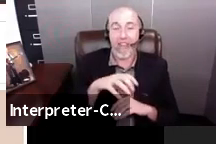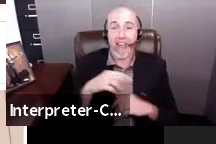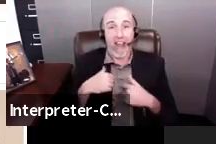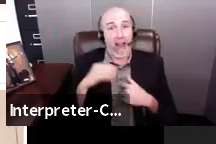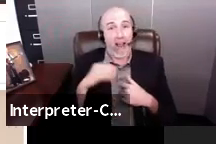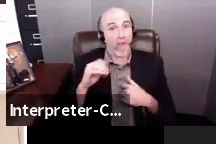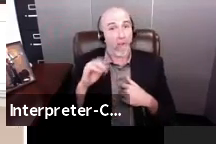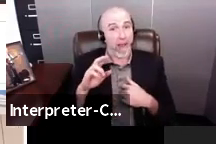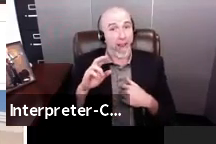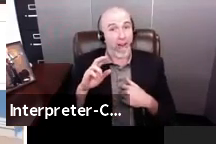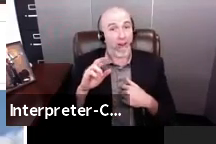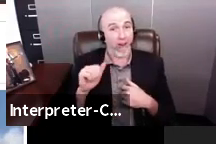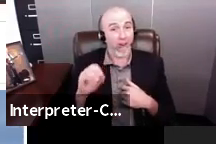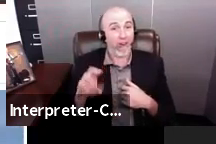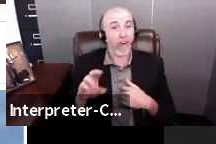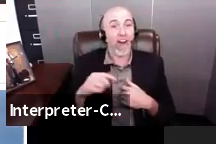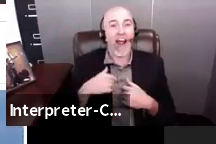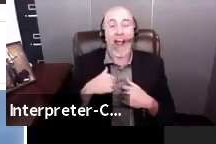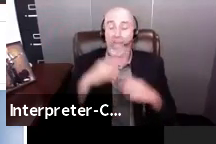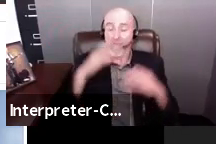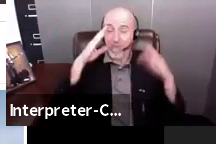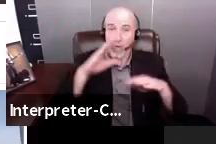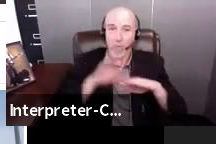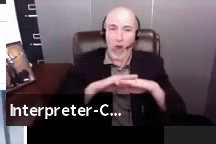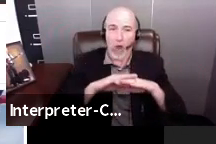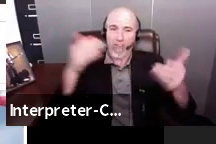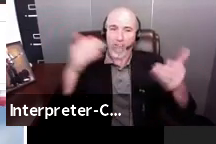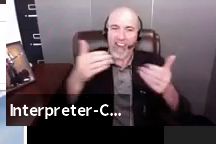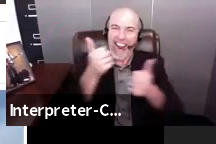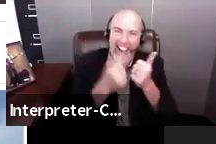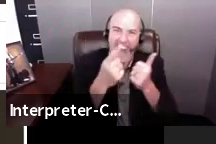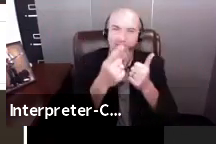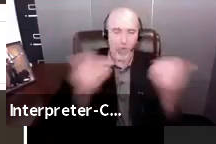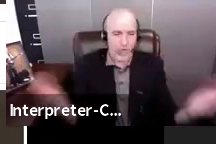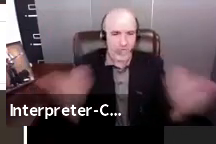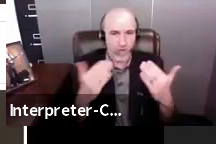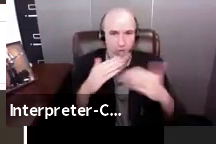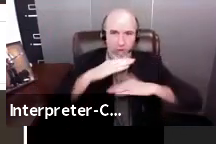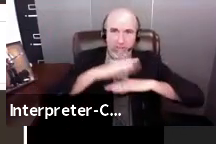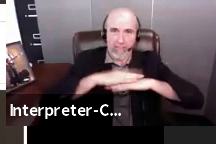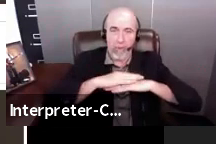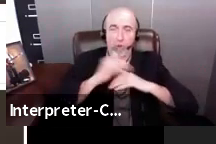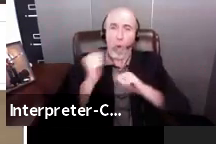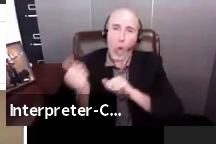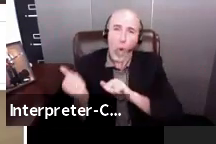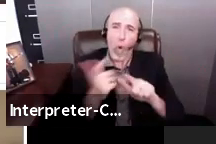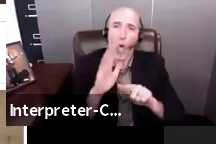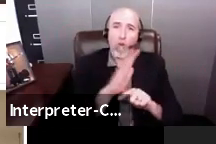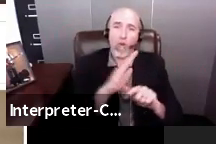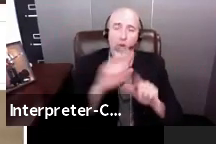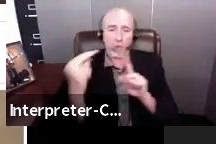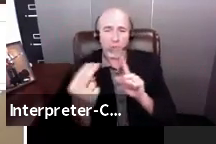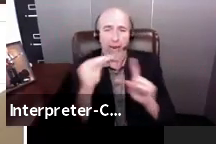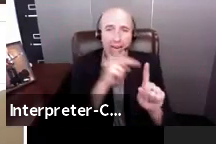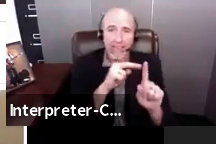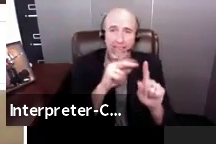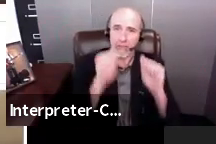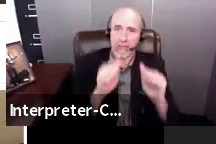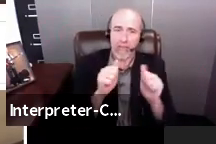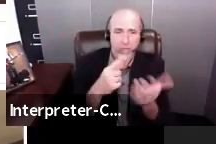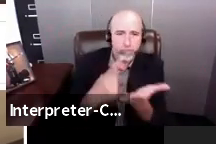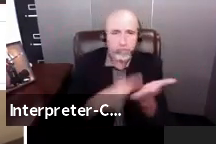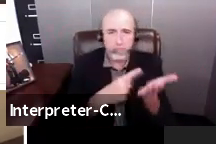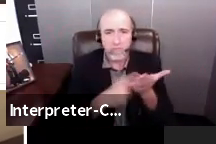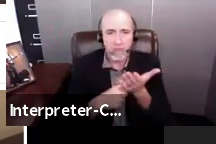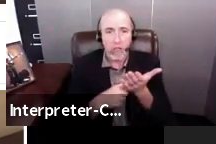I've made it my focus to bring everyone to the table so all of our voices and perspectives can be heard. The work